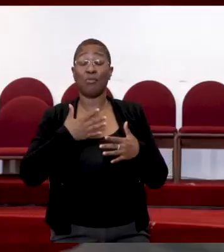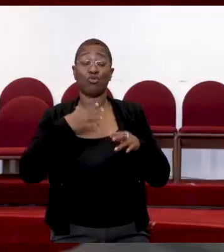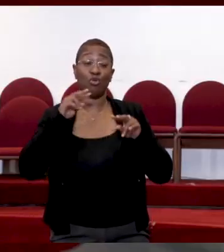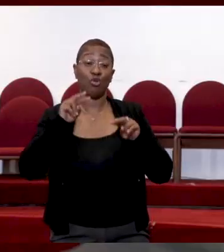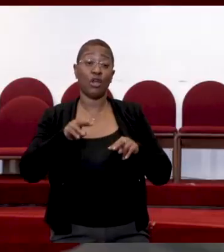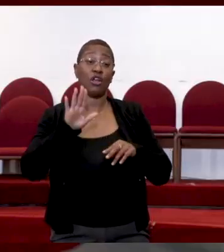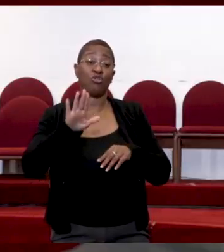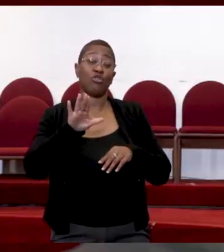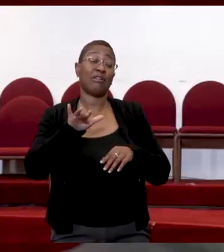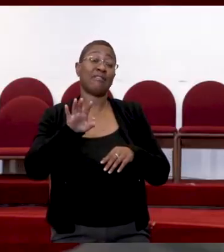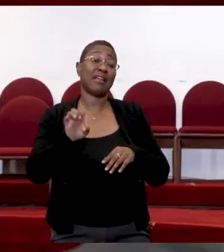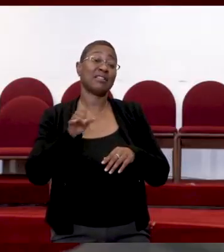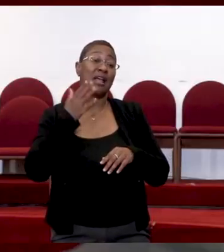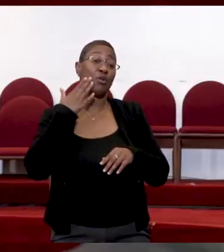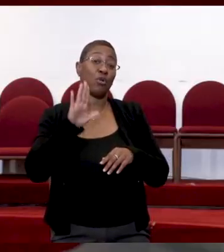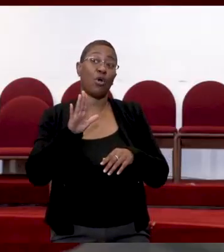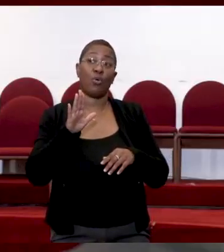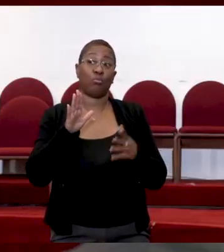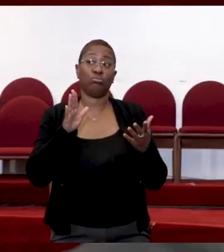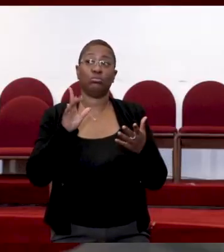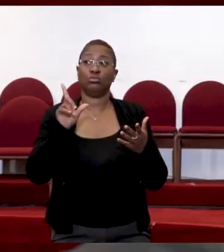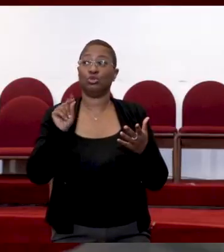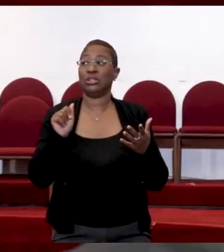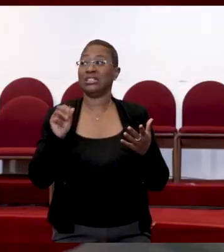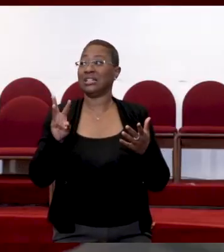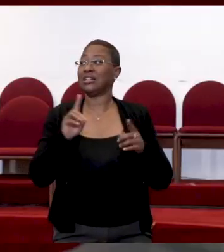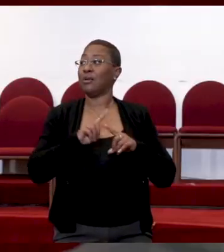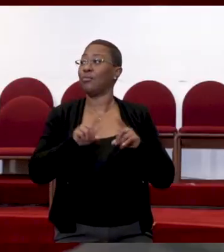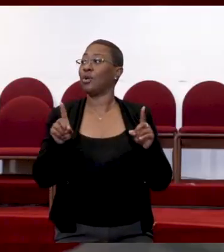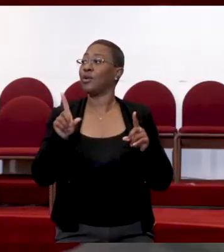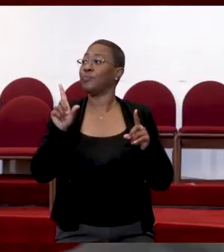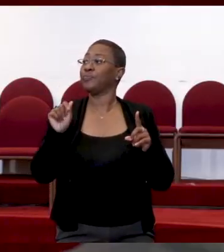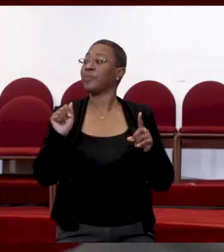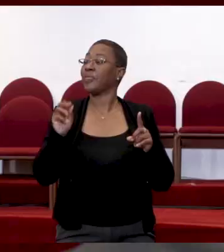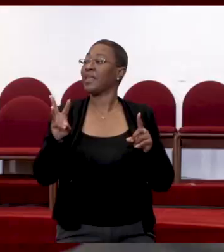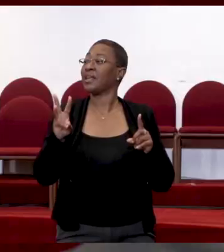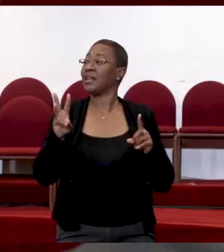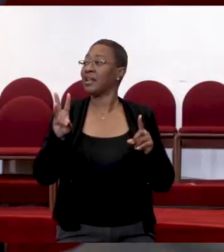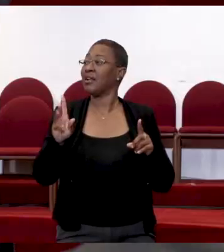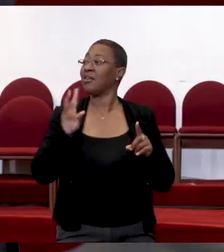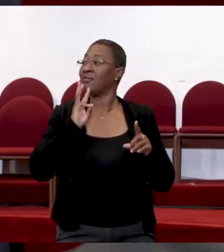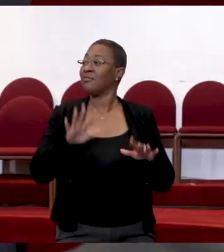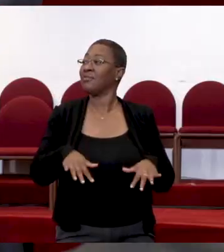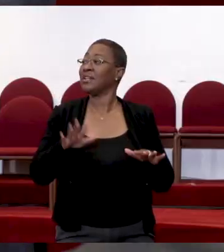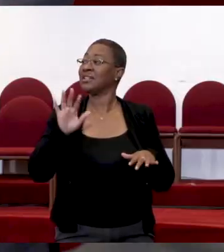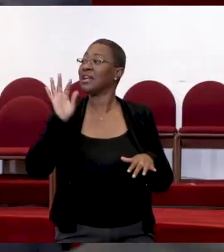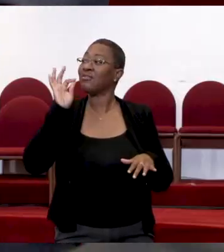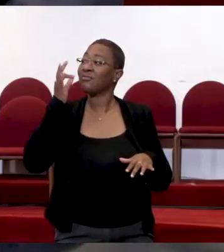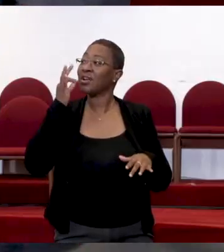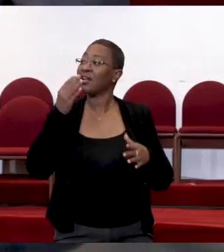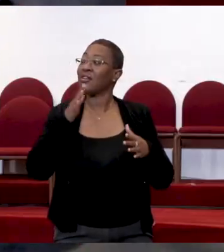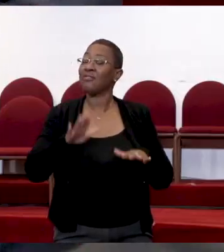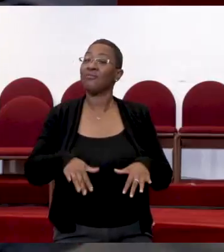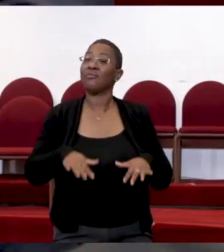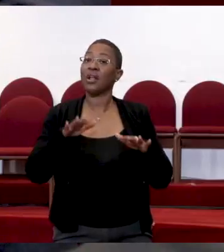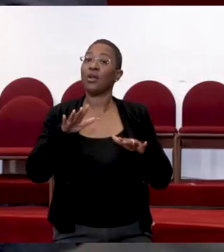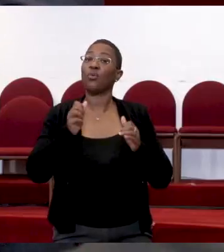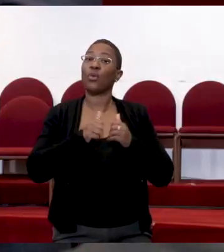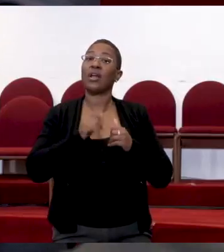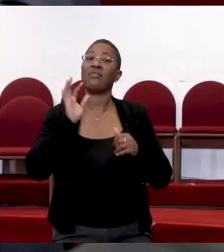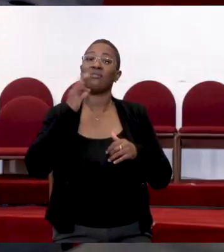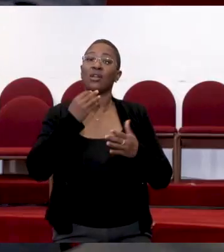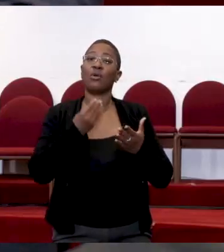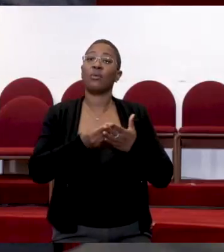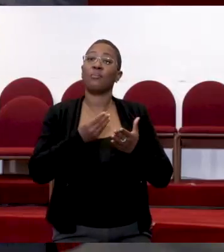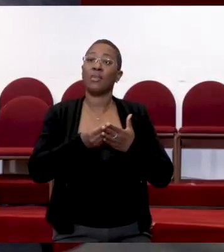why it was 2016, but the 2016 flood was a federal flood with federal money, and we